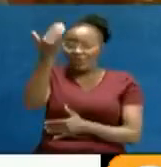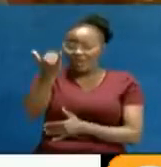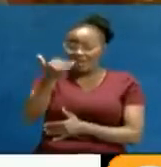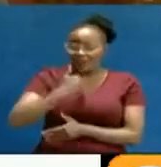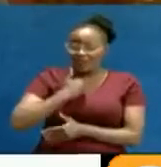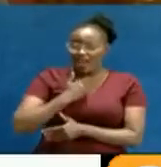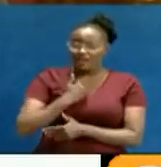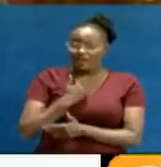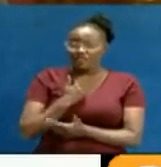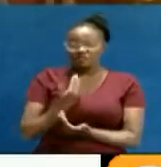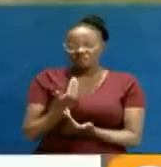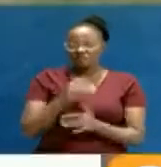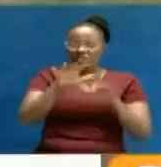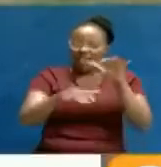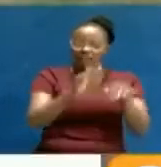kona